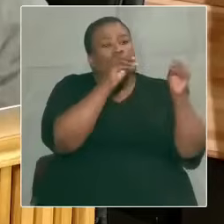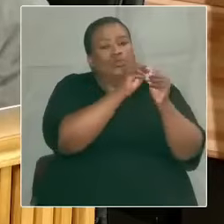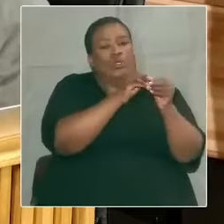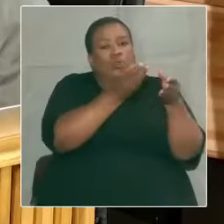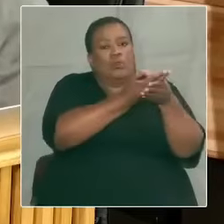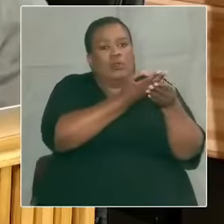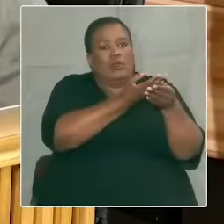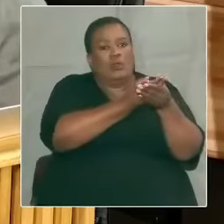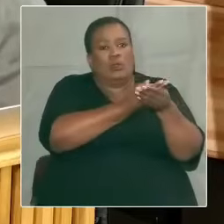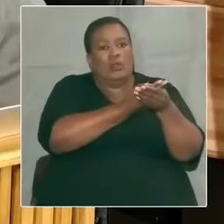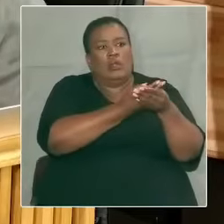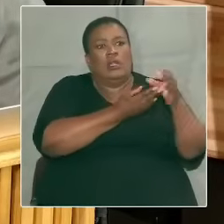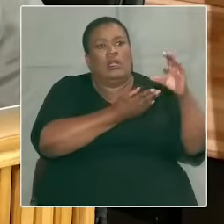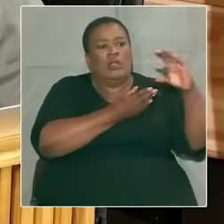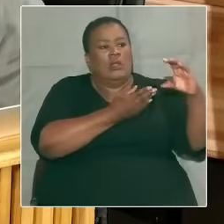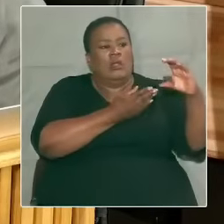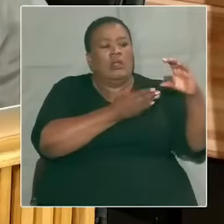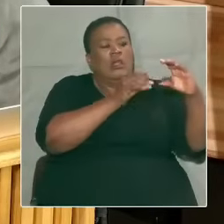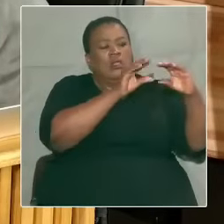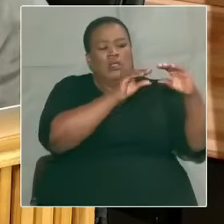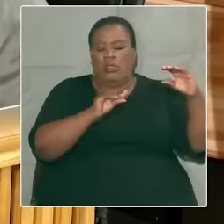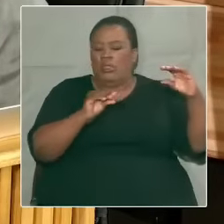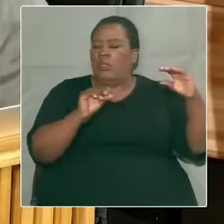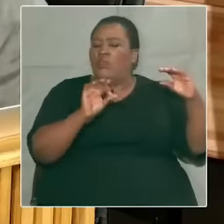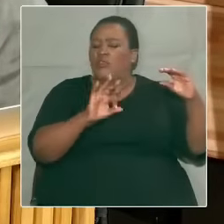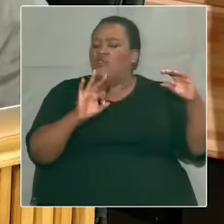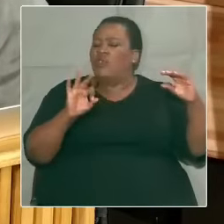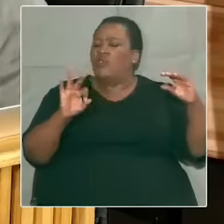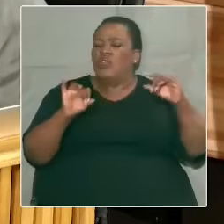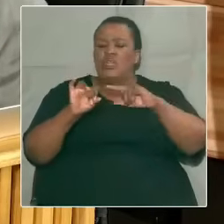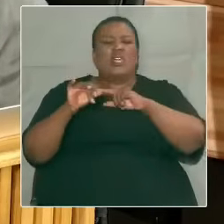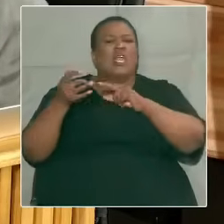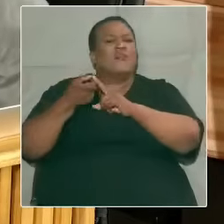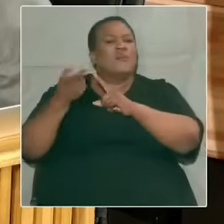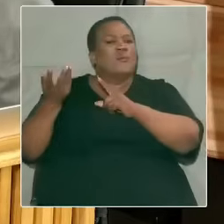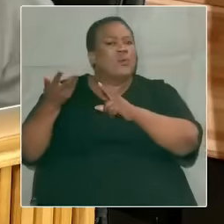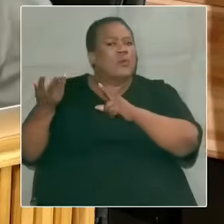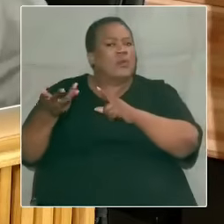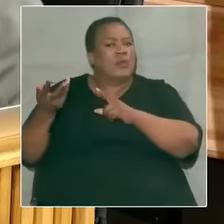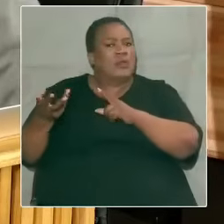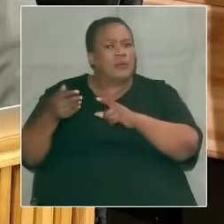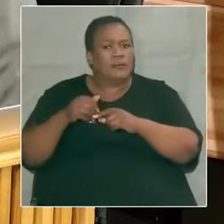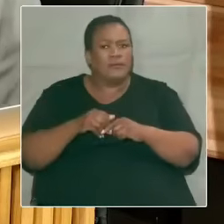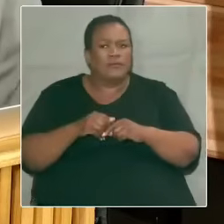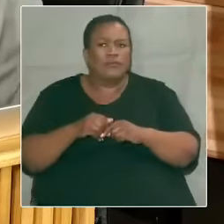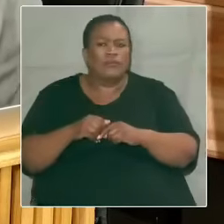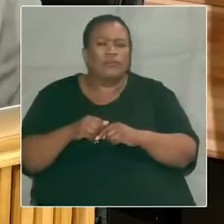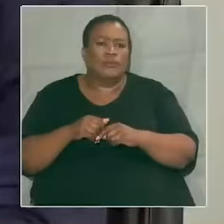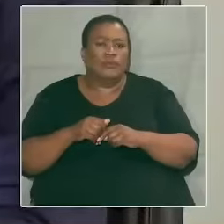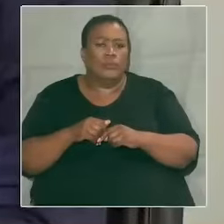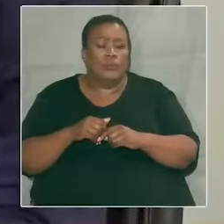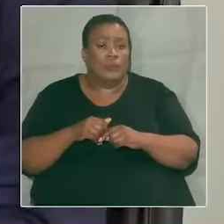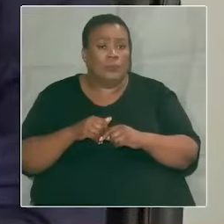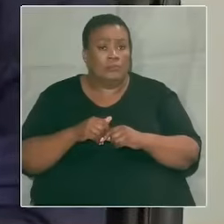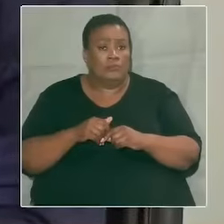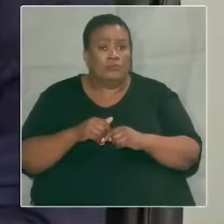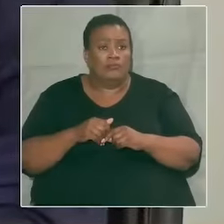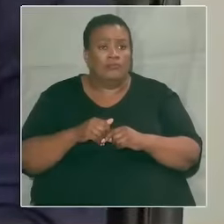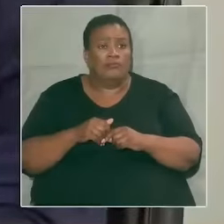of dockets. Where does 333 come in? Correct. Or fit So if you go to